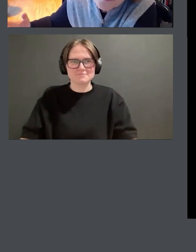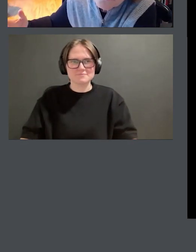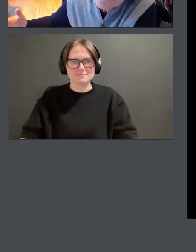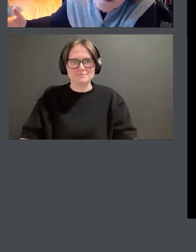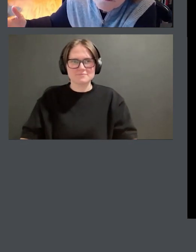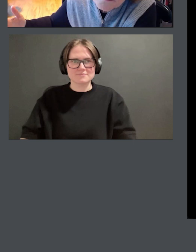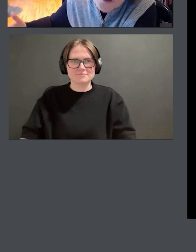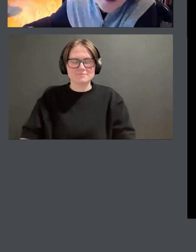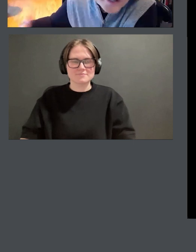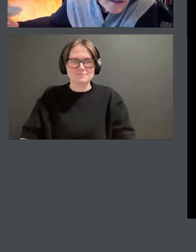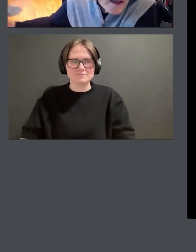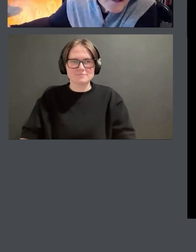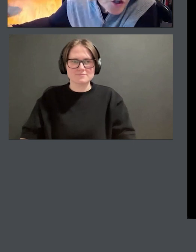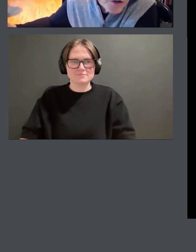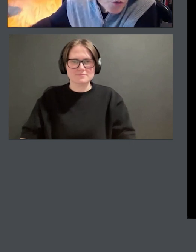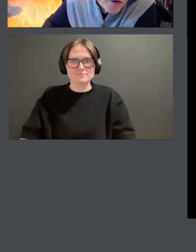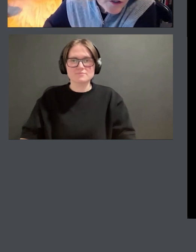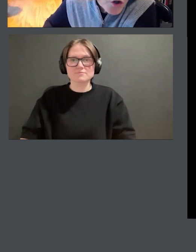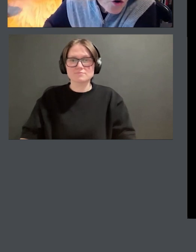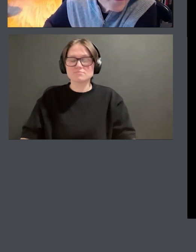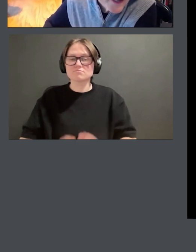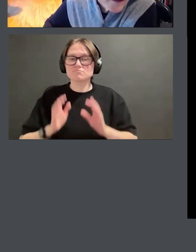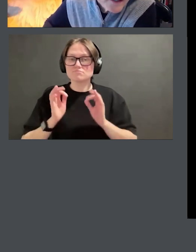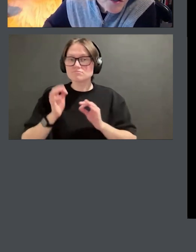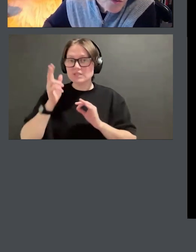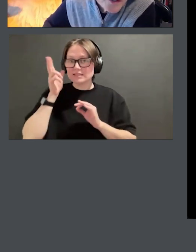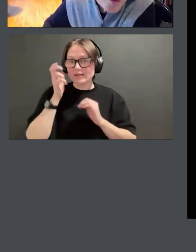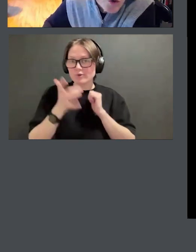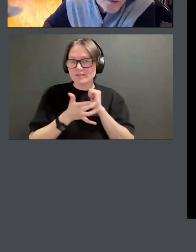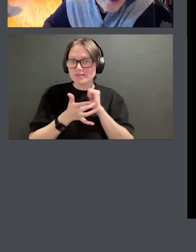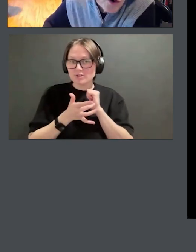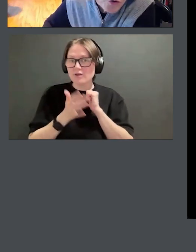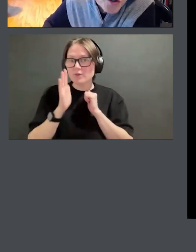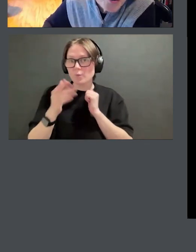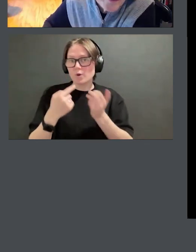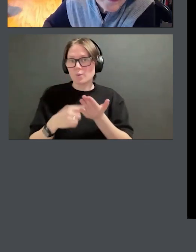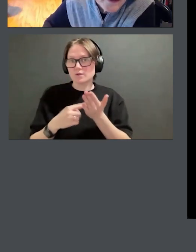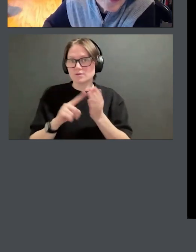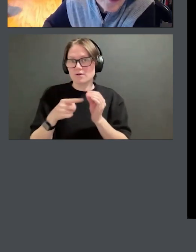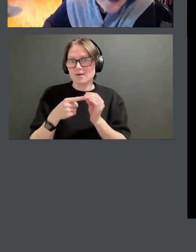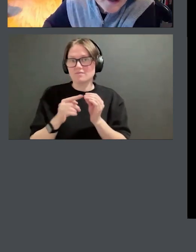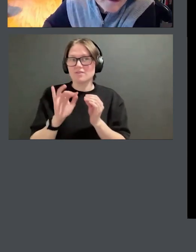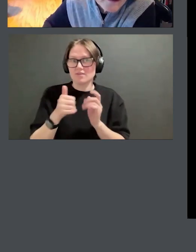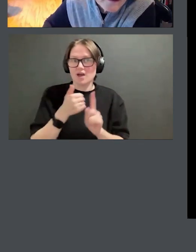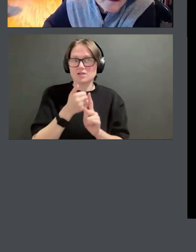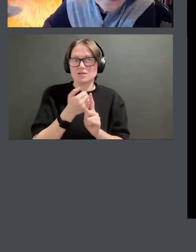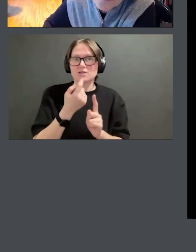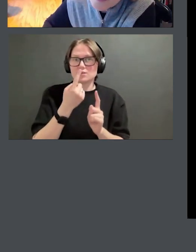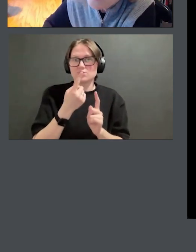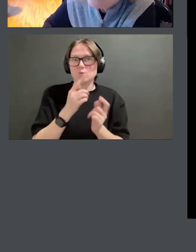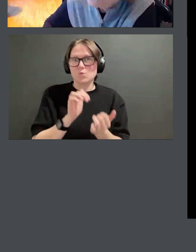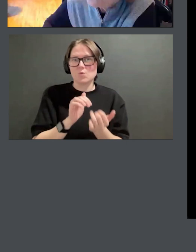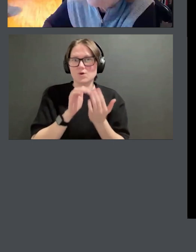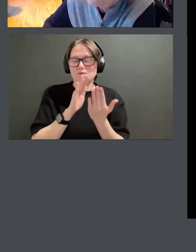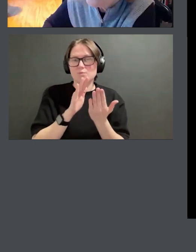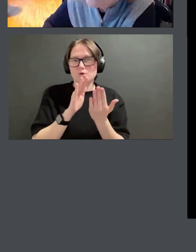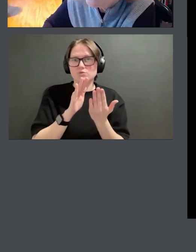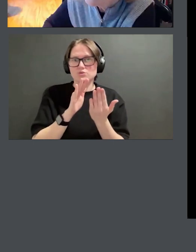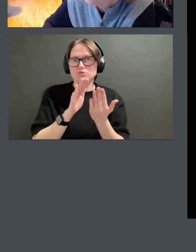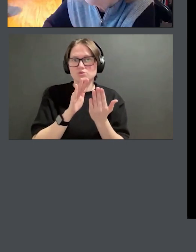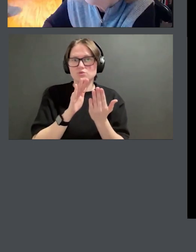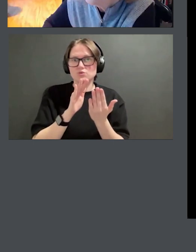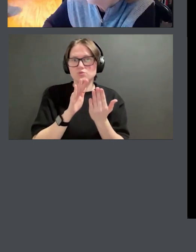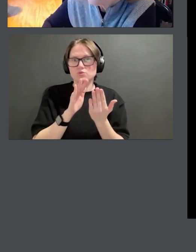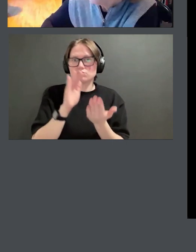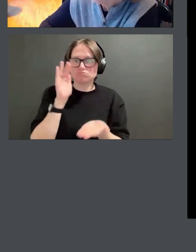Certainly, the hearing technology that we're going to talk about is one approach to ameliorating the effects of